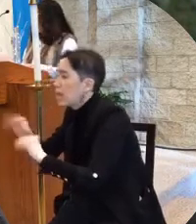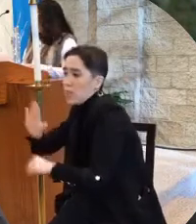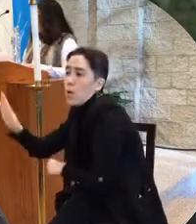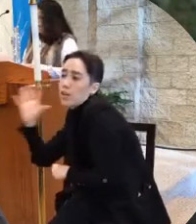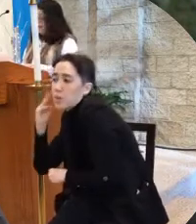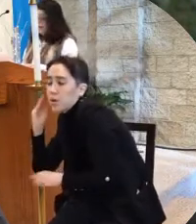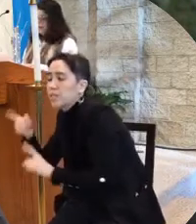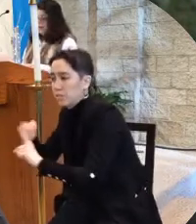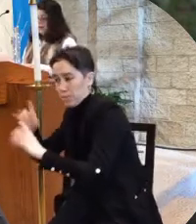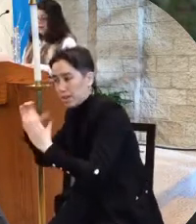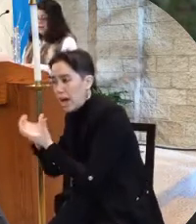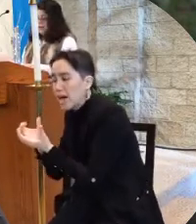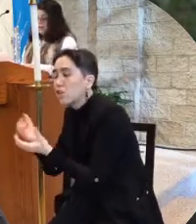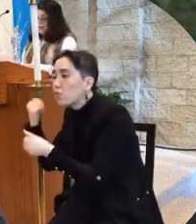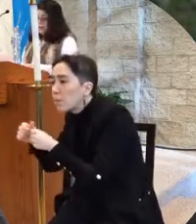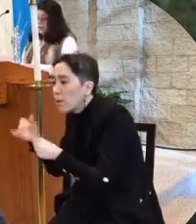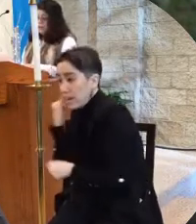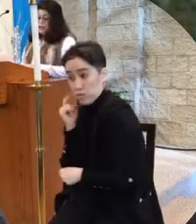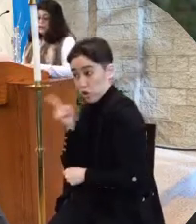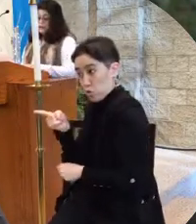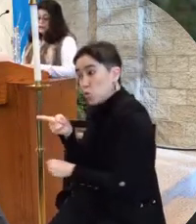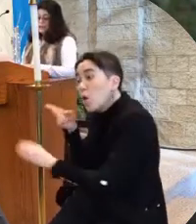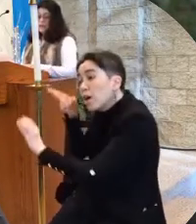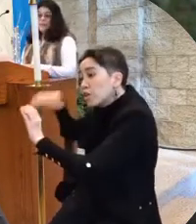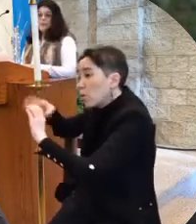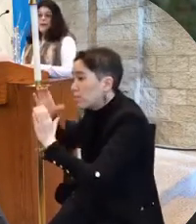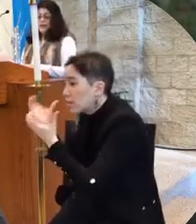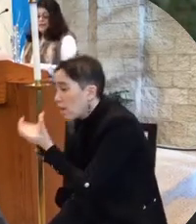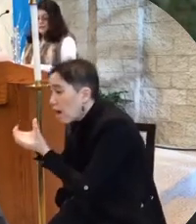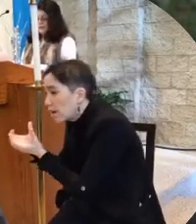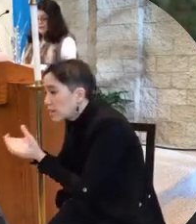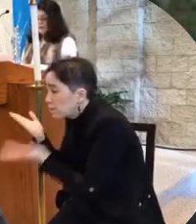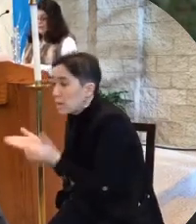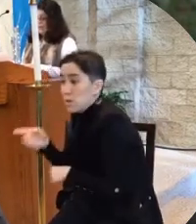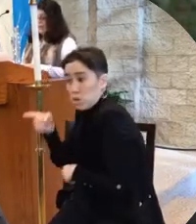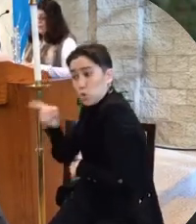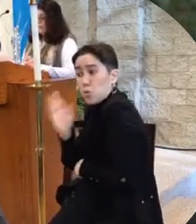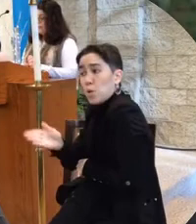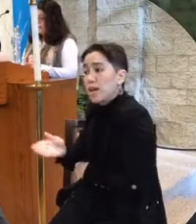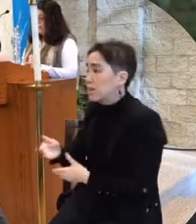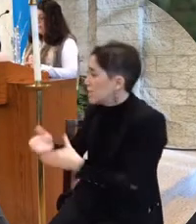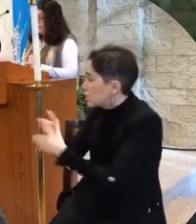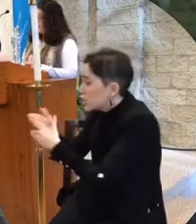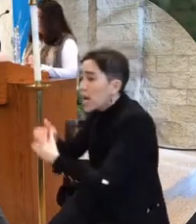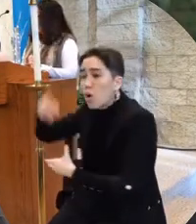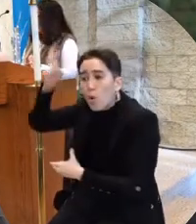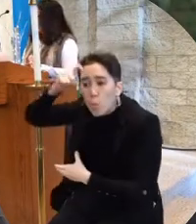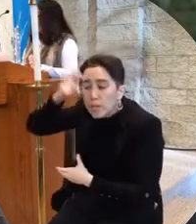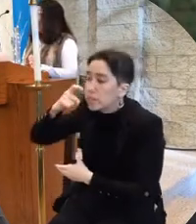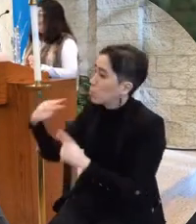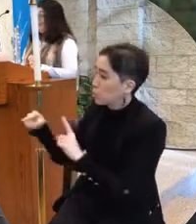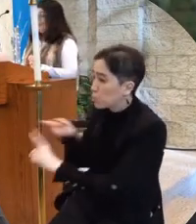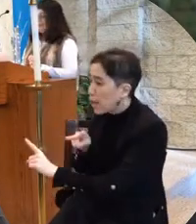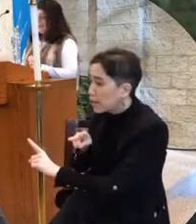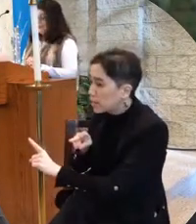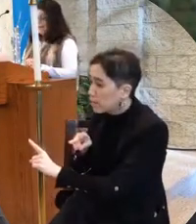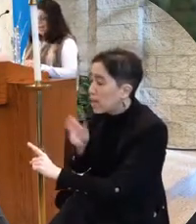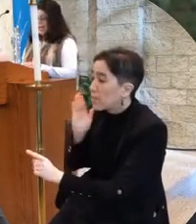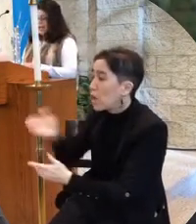and participate, you may share wisdom or perspective that makes it a truly unique experience for somebody